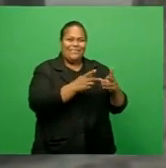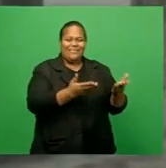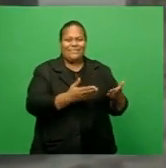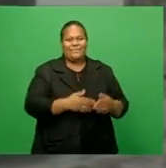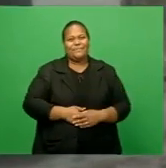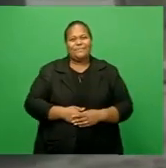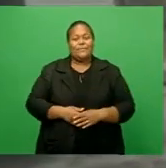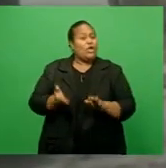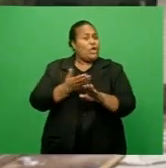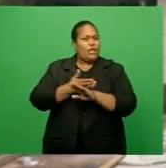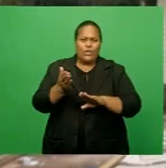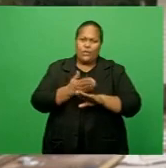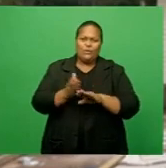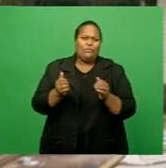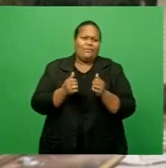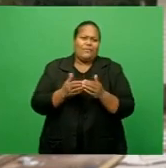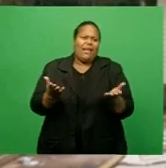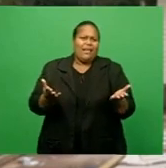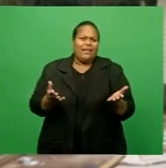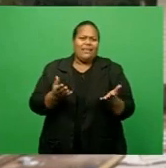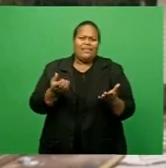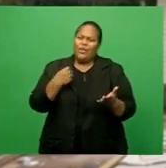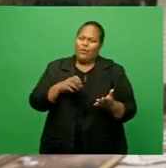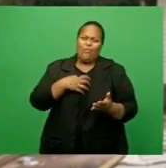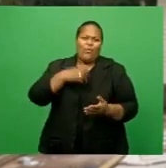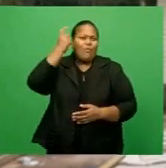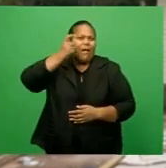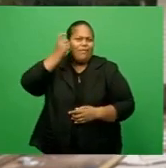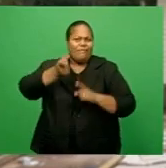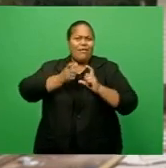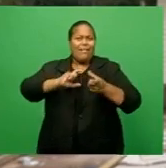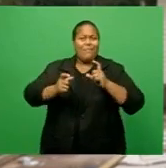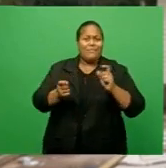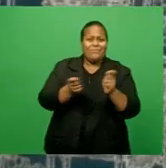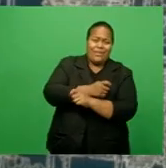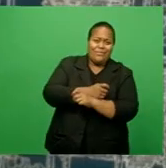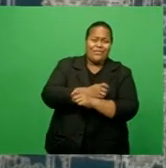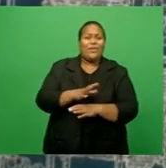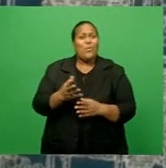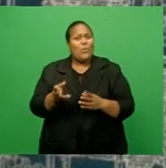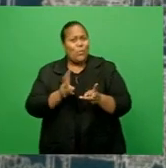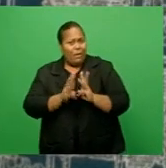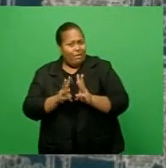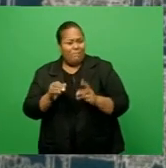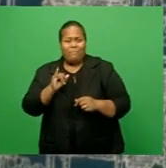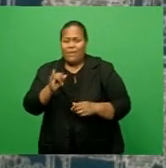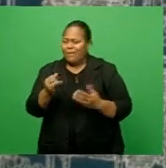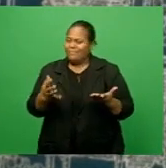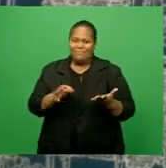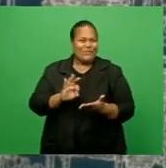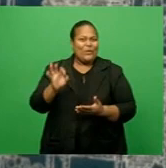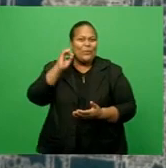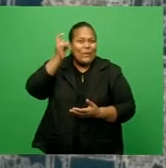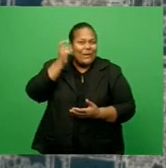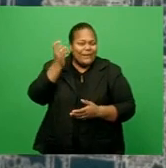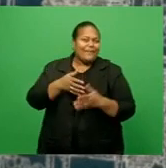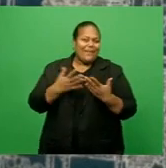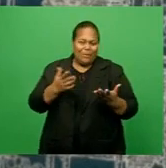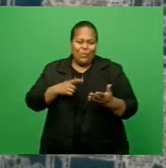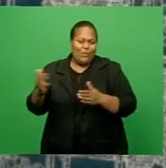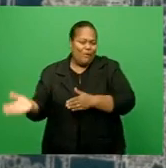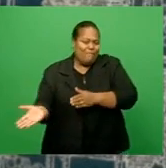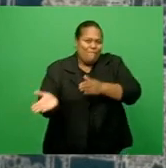fears of climate change is a cause for celebration. one of the big moments, one of the greatest moments, is from our